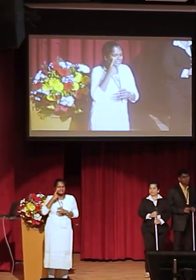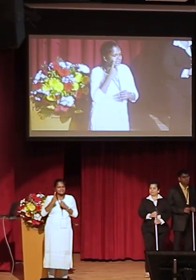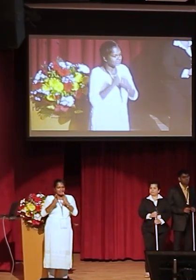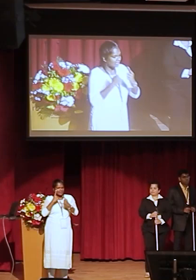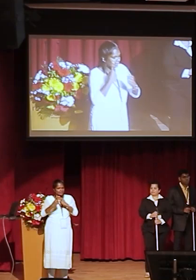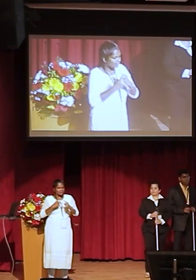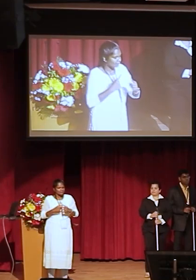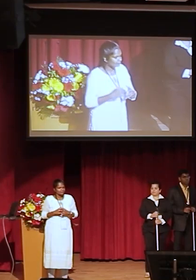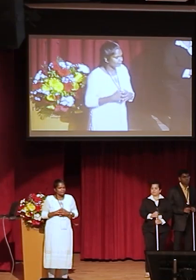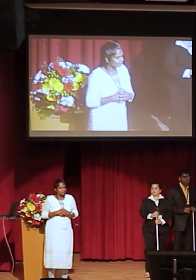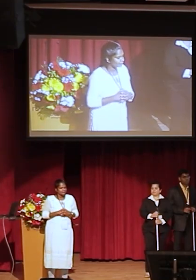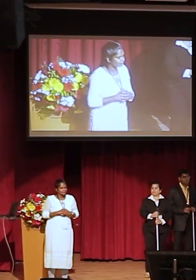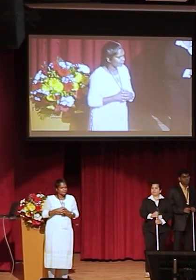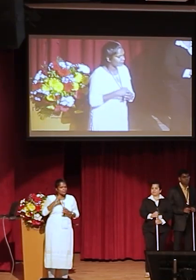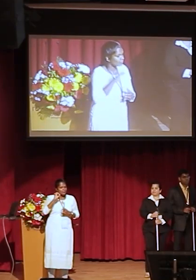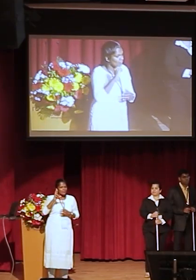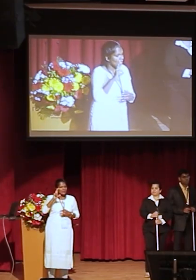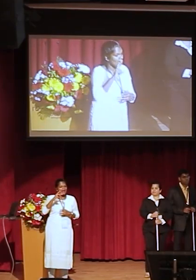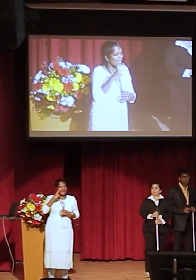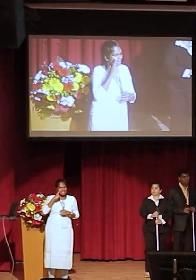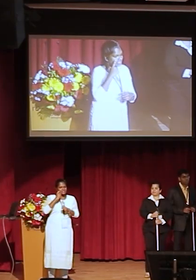this.